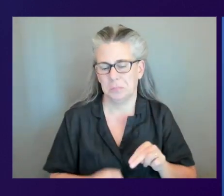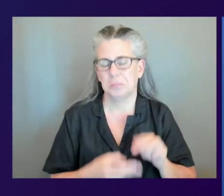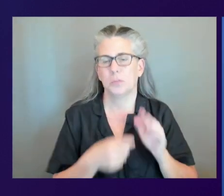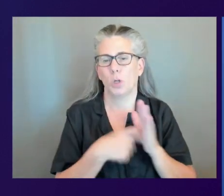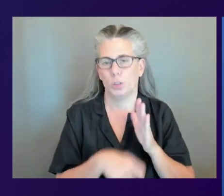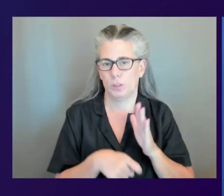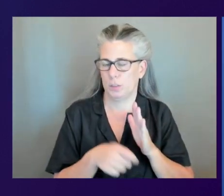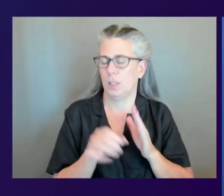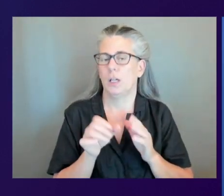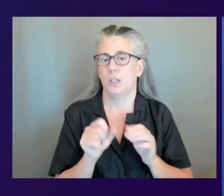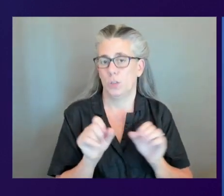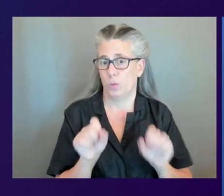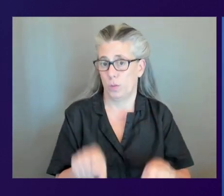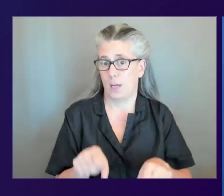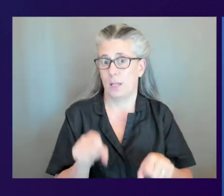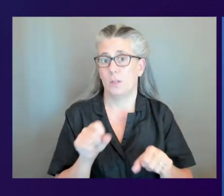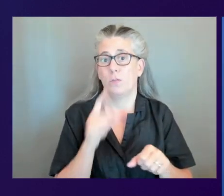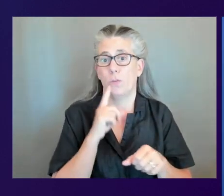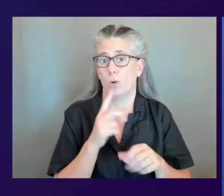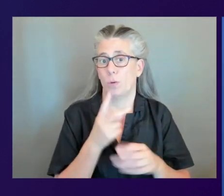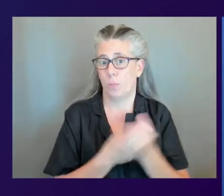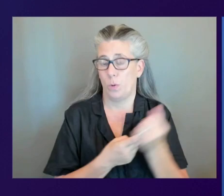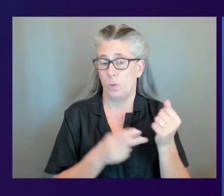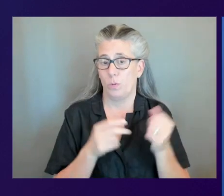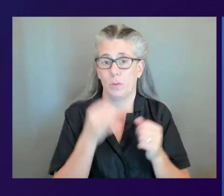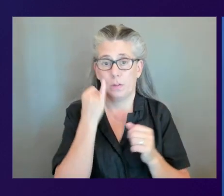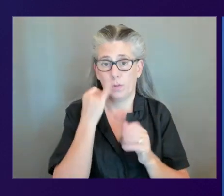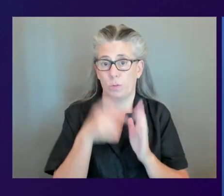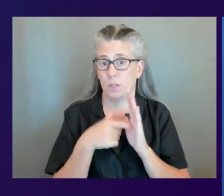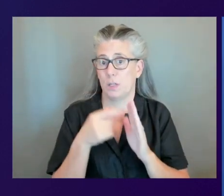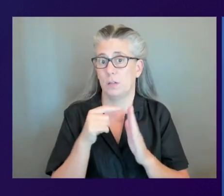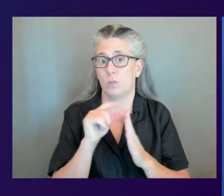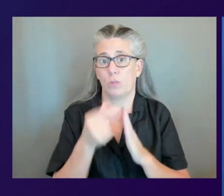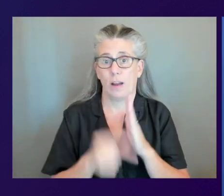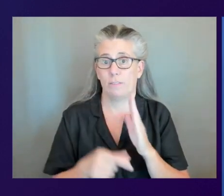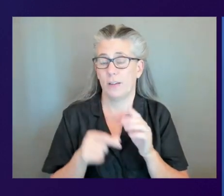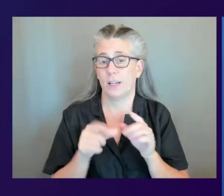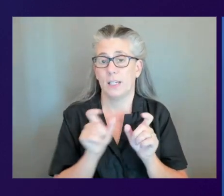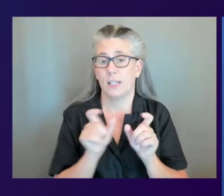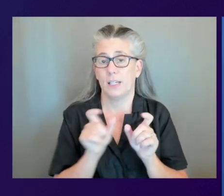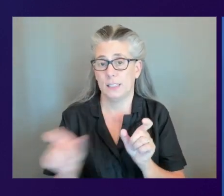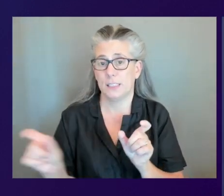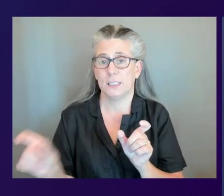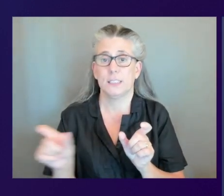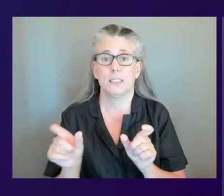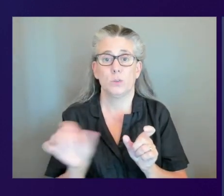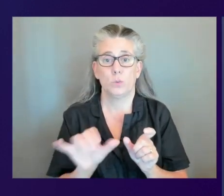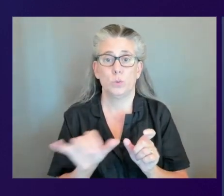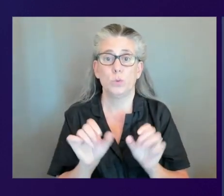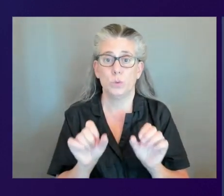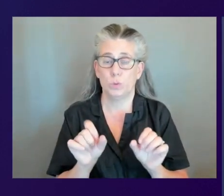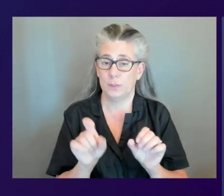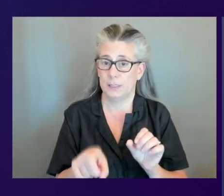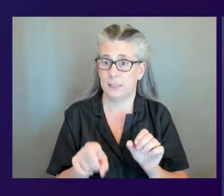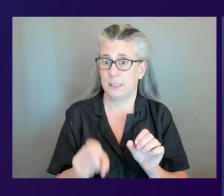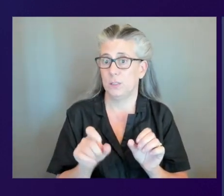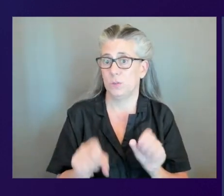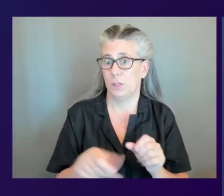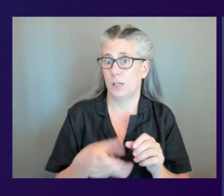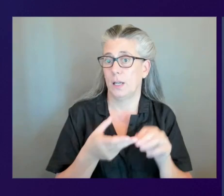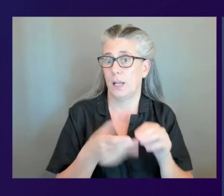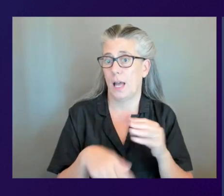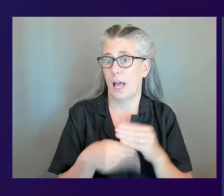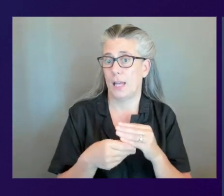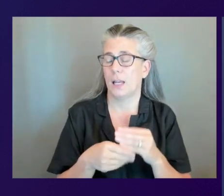it's also just applicable when you need graphics instances. And it all just makes sense. And you're not necessarily throwing away previous